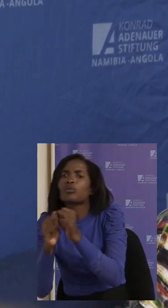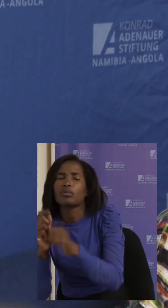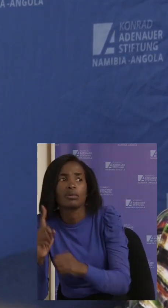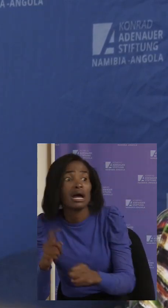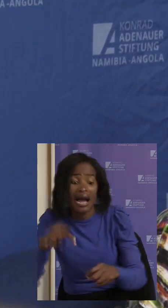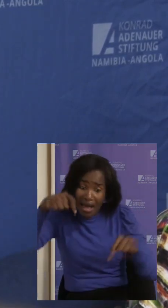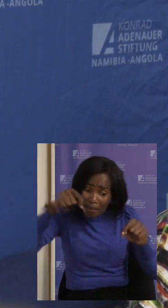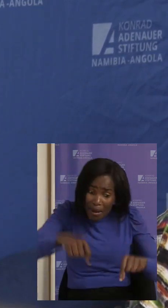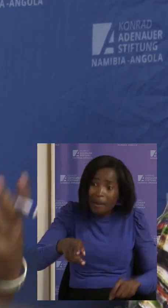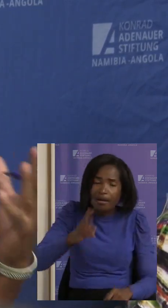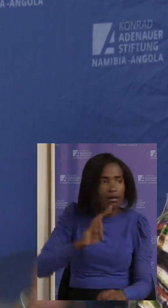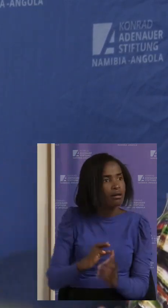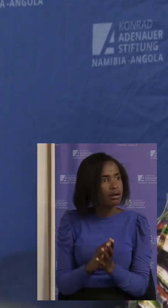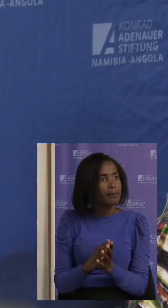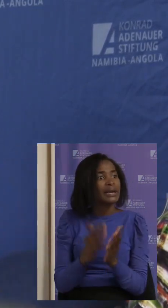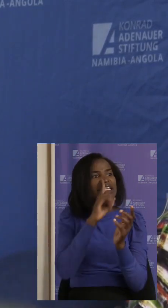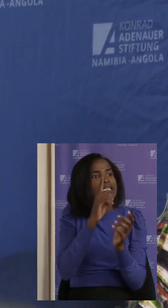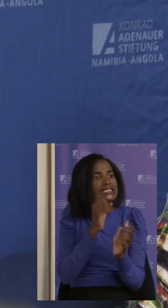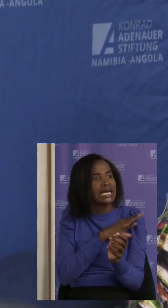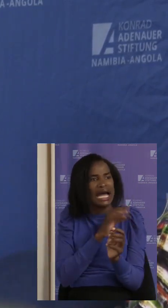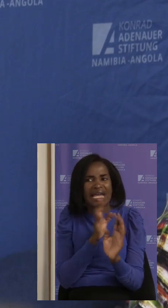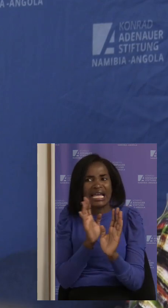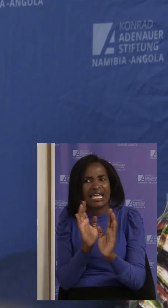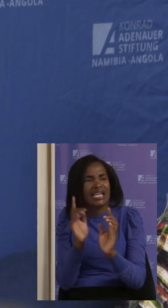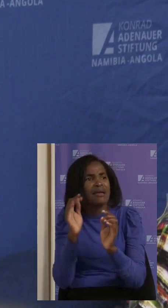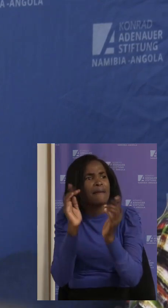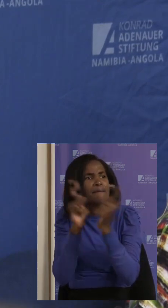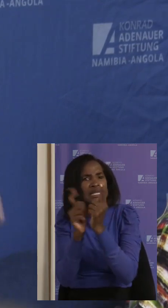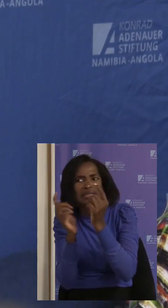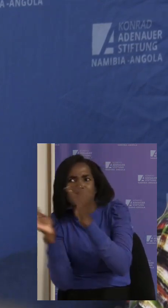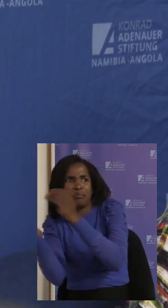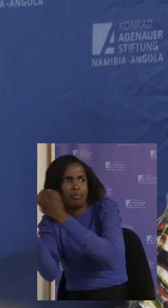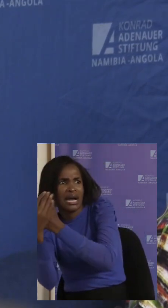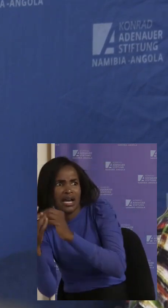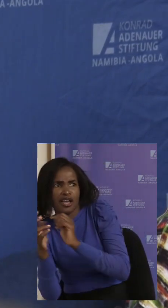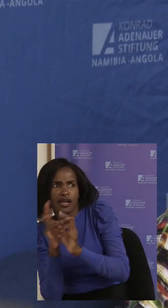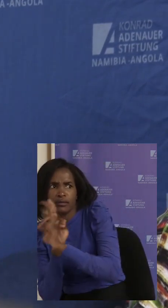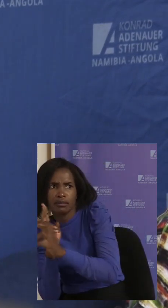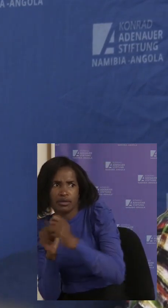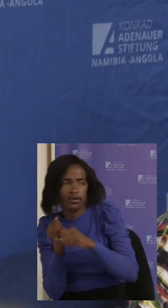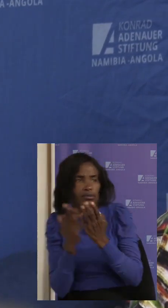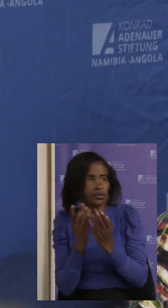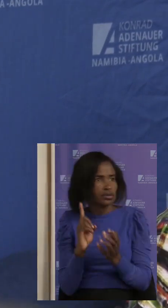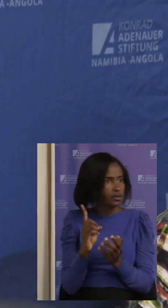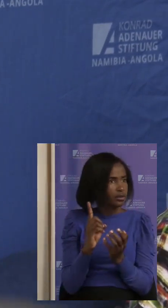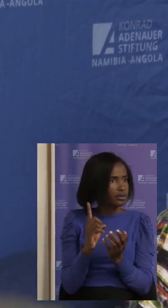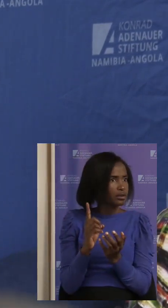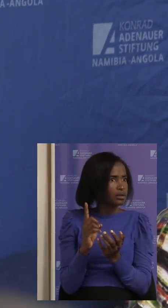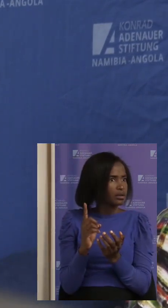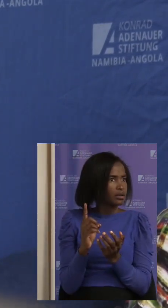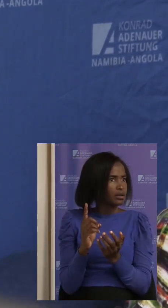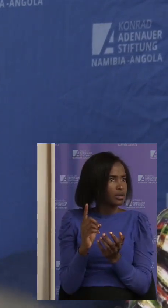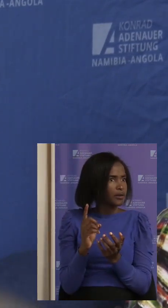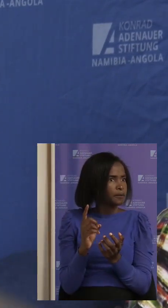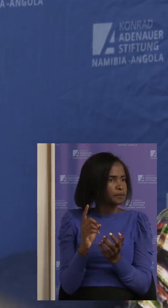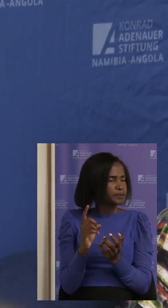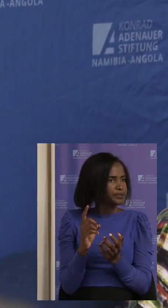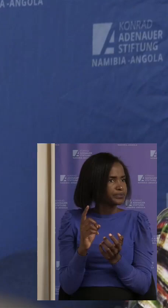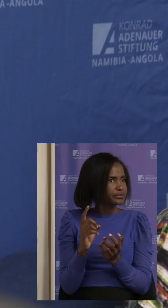school? This is happening. So now, how can we bring a culture